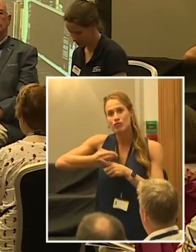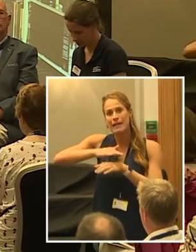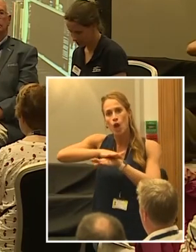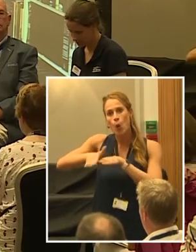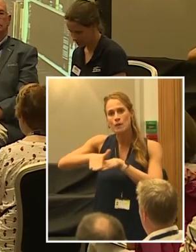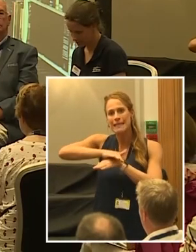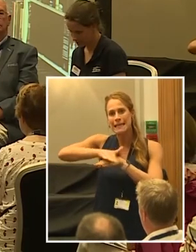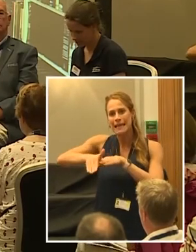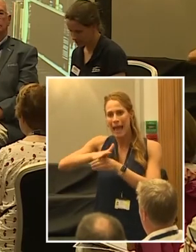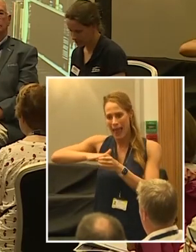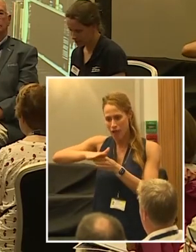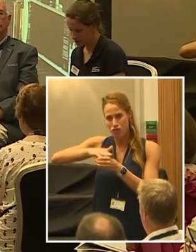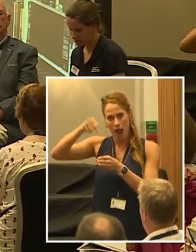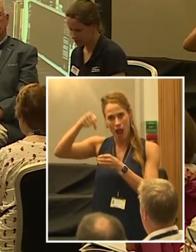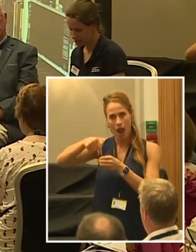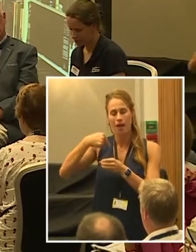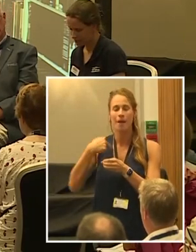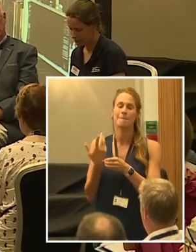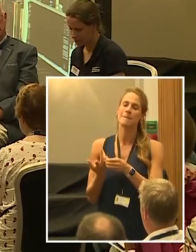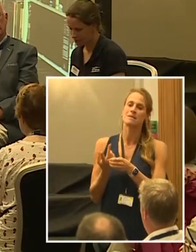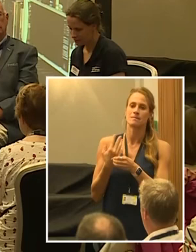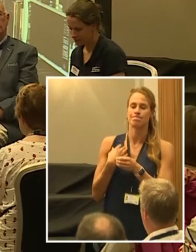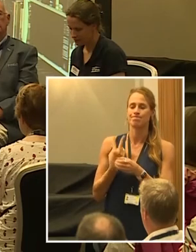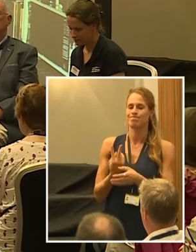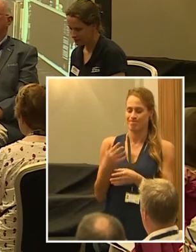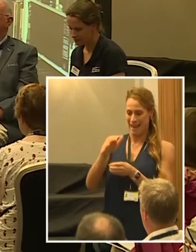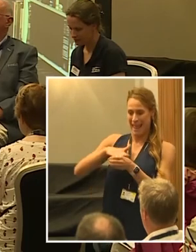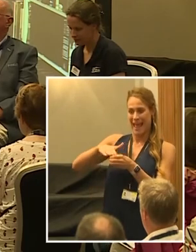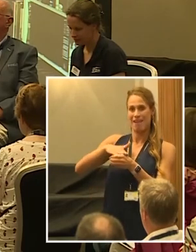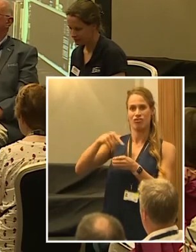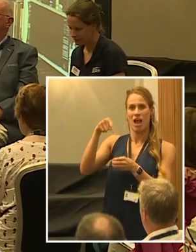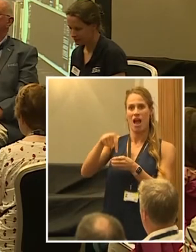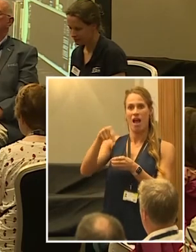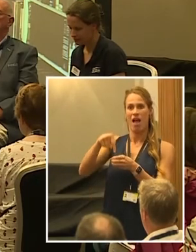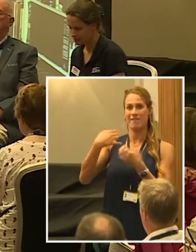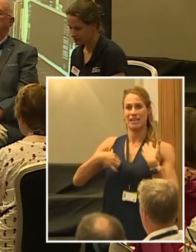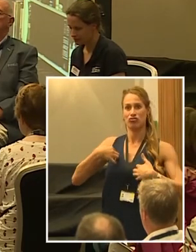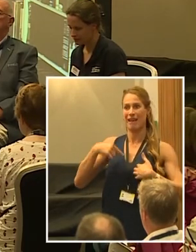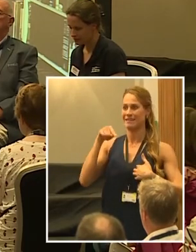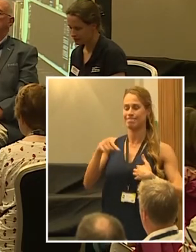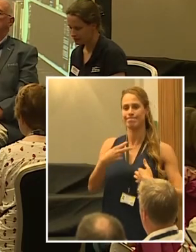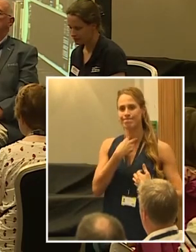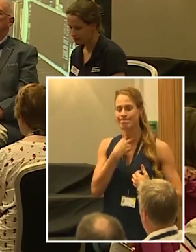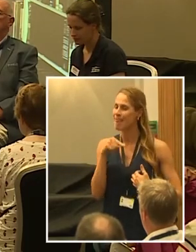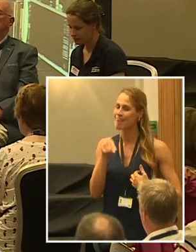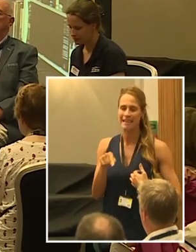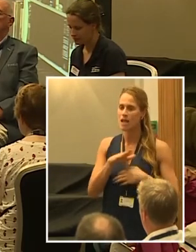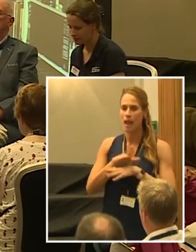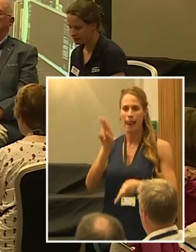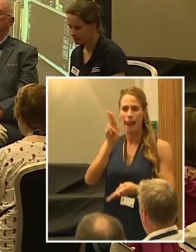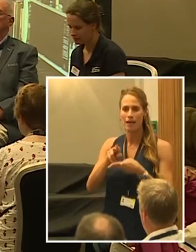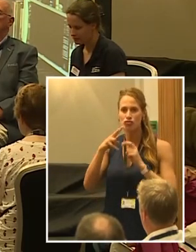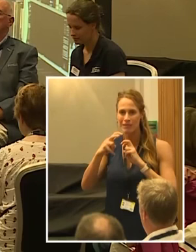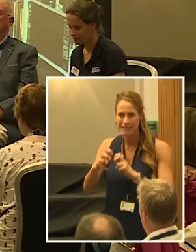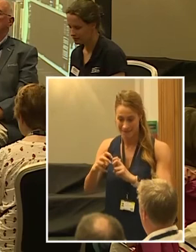most interest is unfortunately the area of less research. And that is the area of